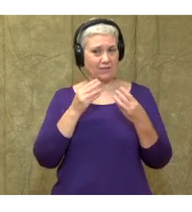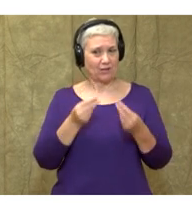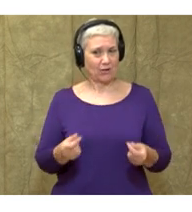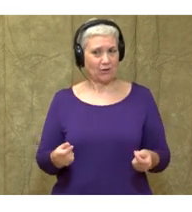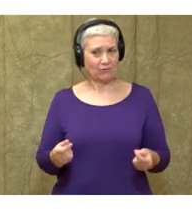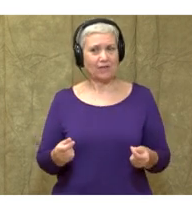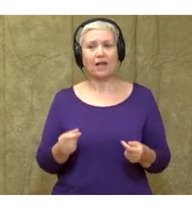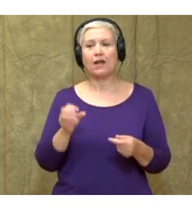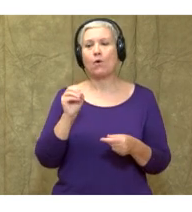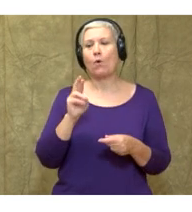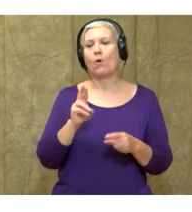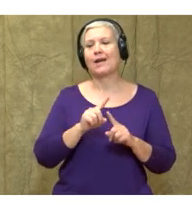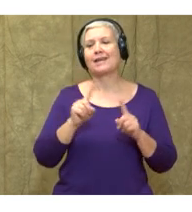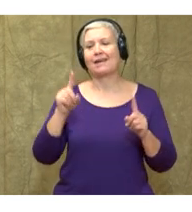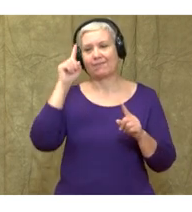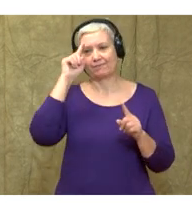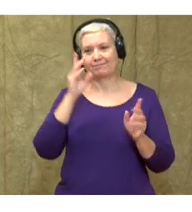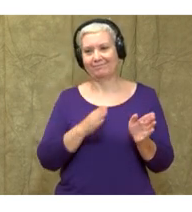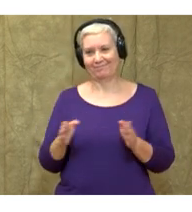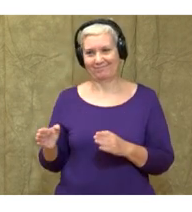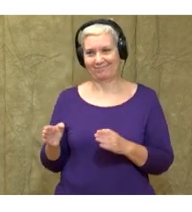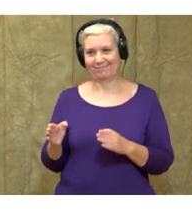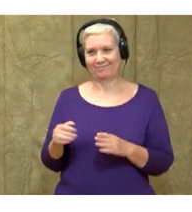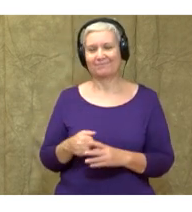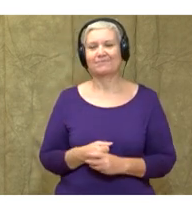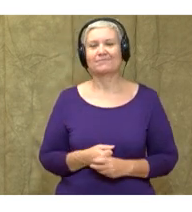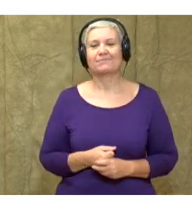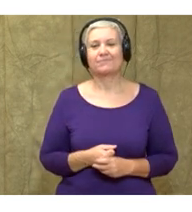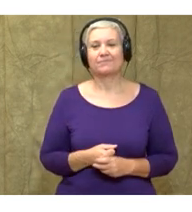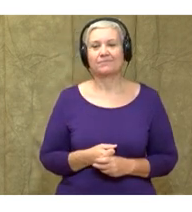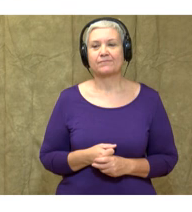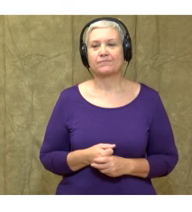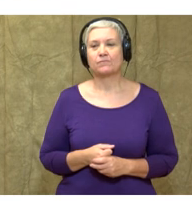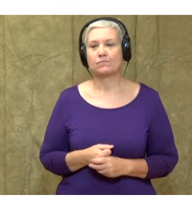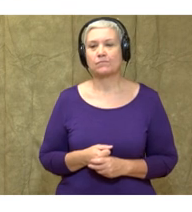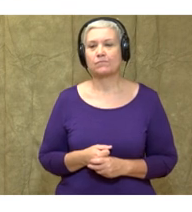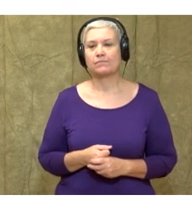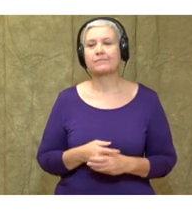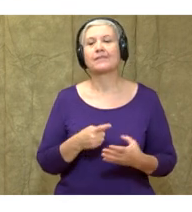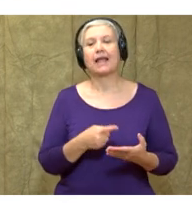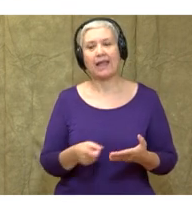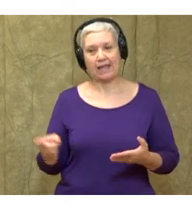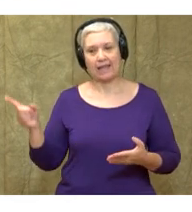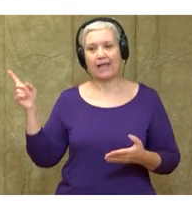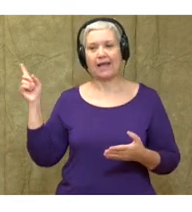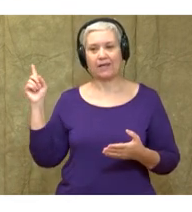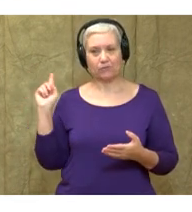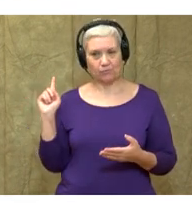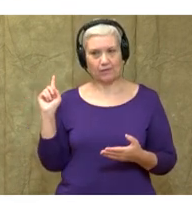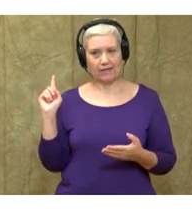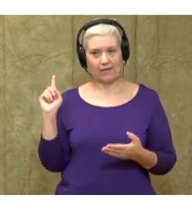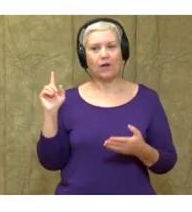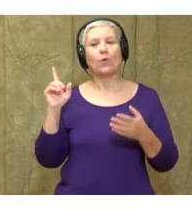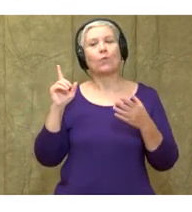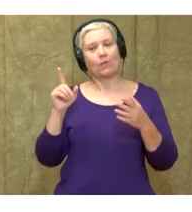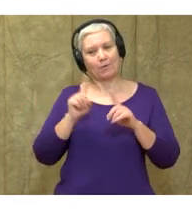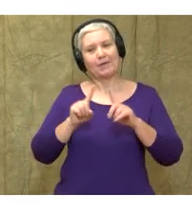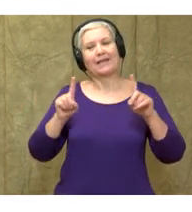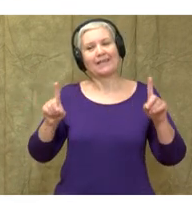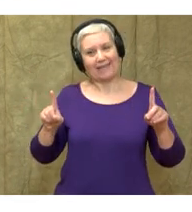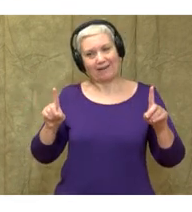different strategy? And if you were with us last week, the answer to that question is going to be we're going to employ a different